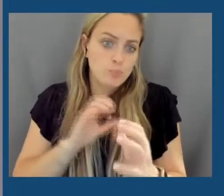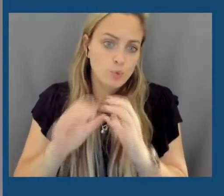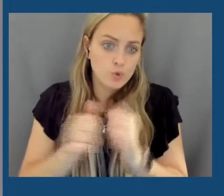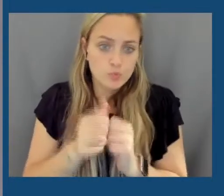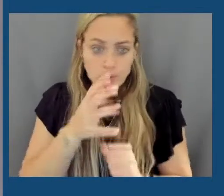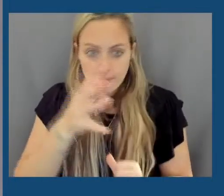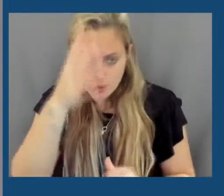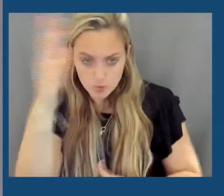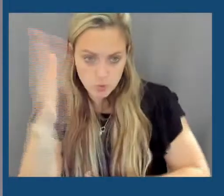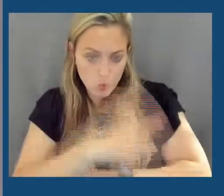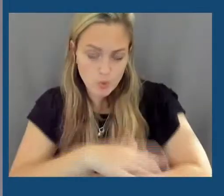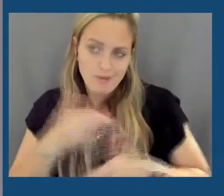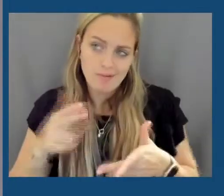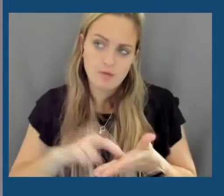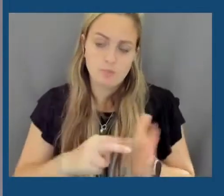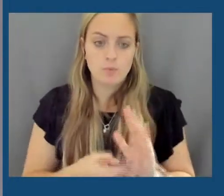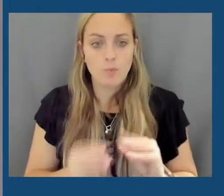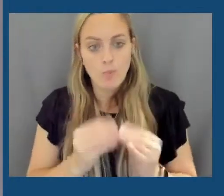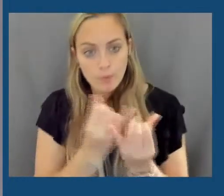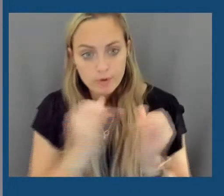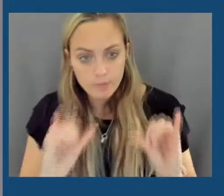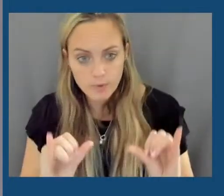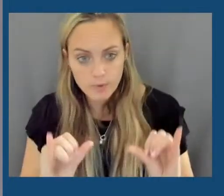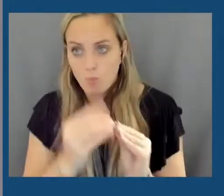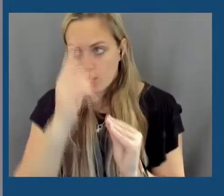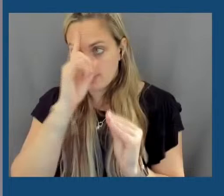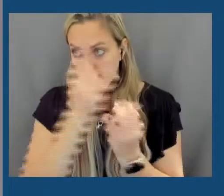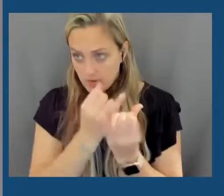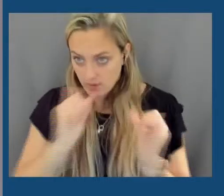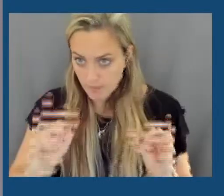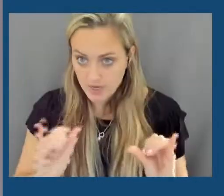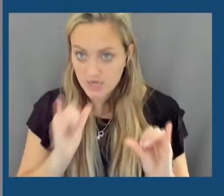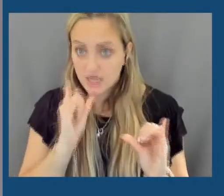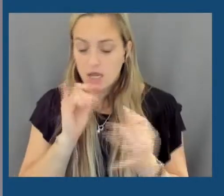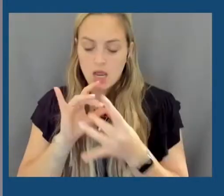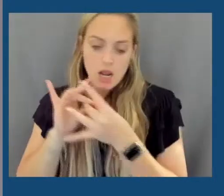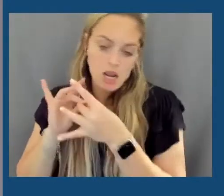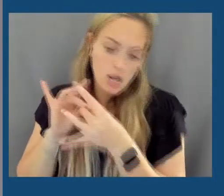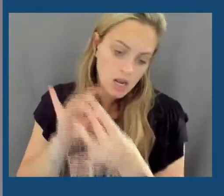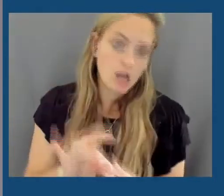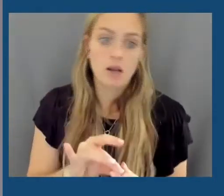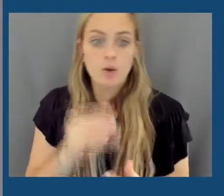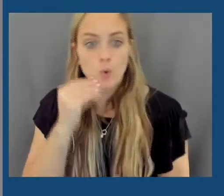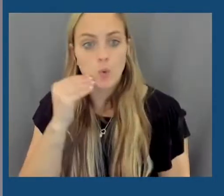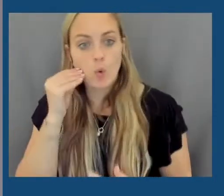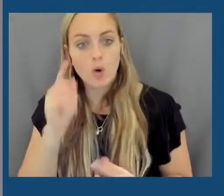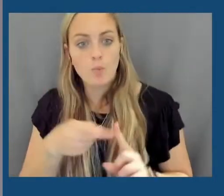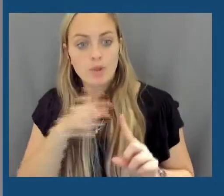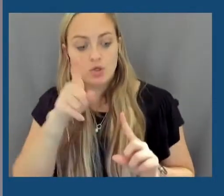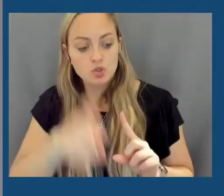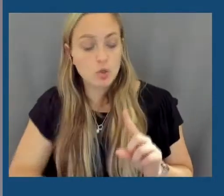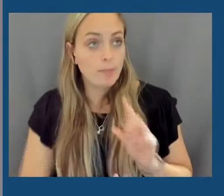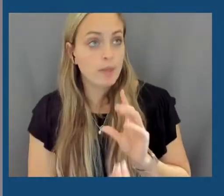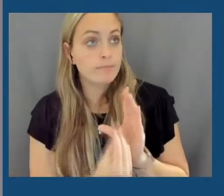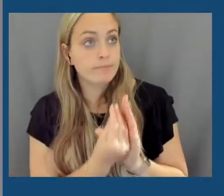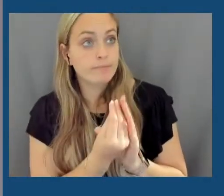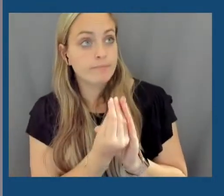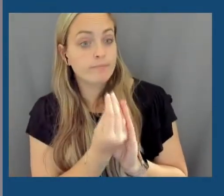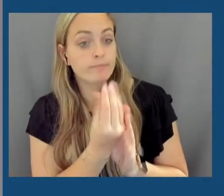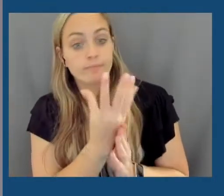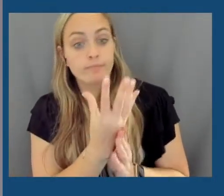be more independent, more thinking independently, not tied so close to home when they should be emerging